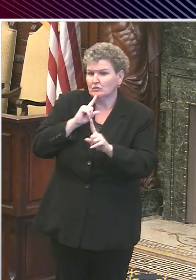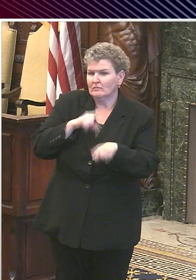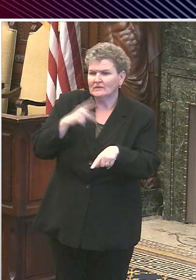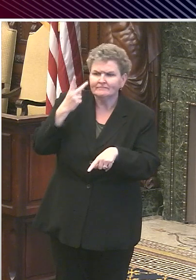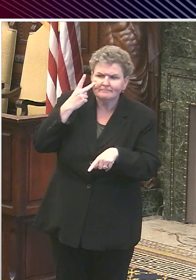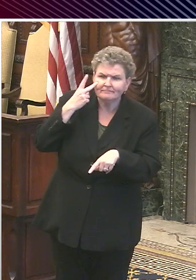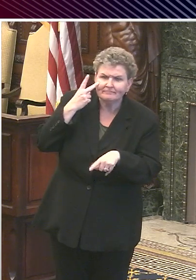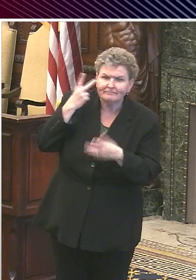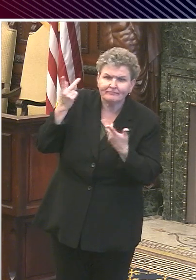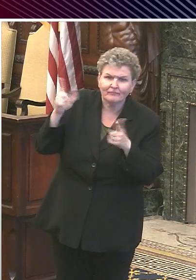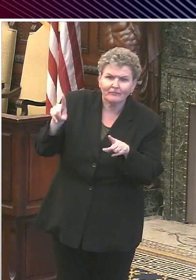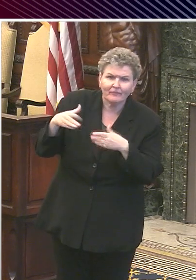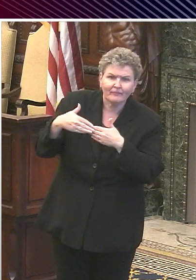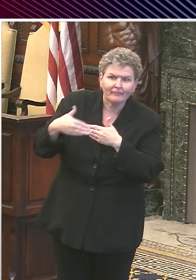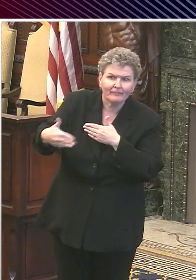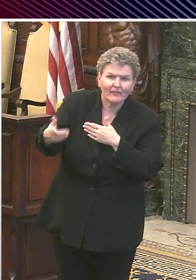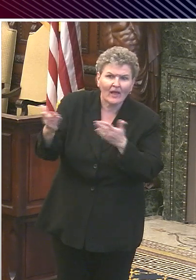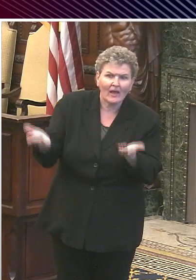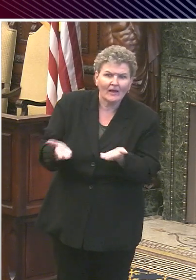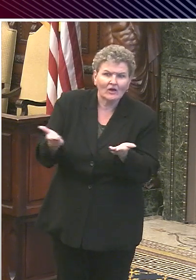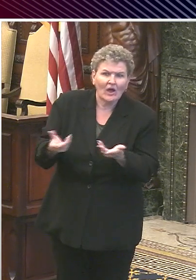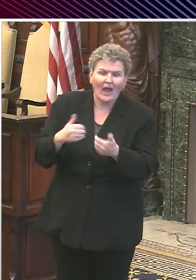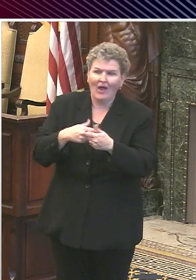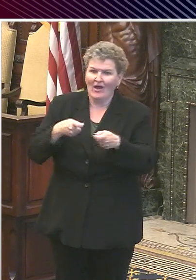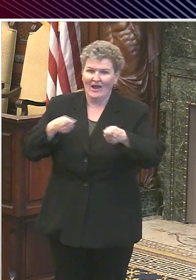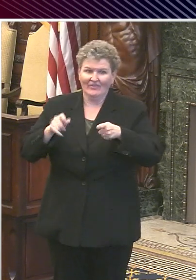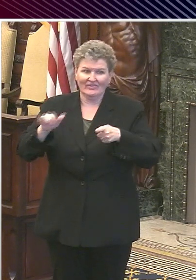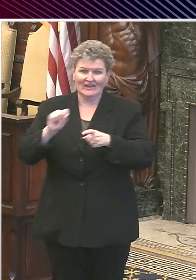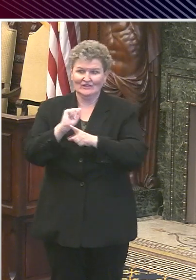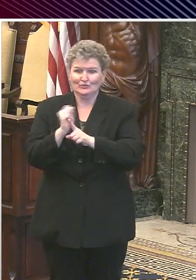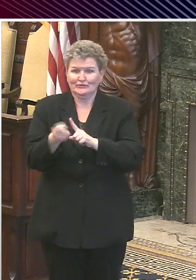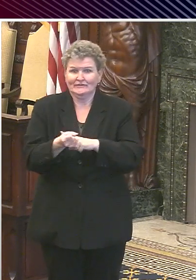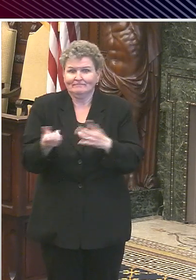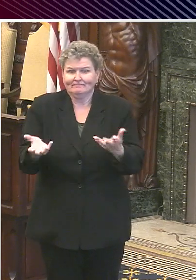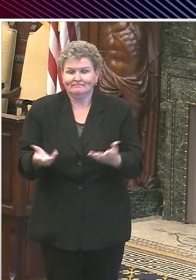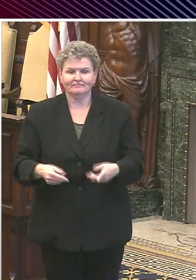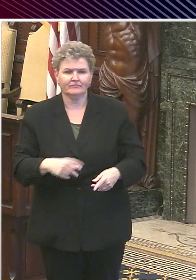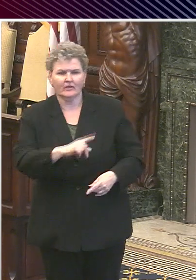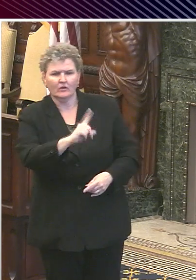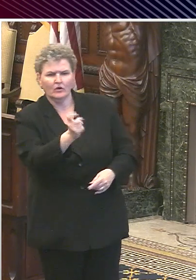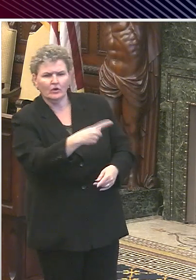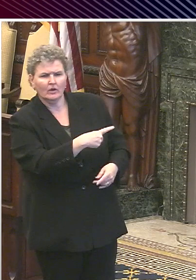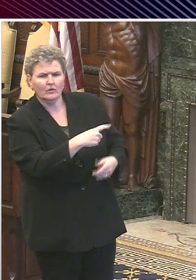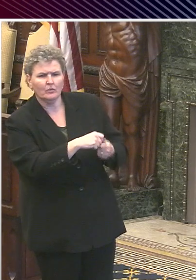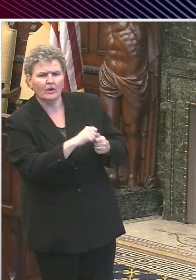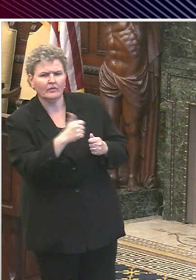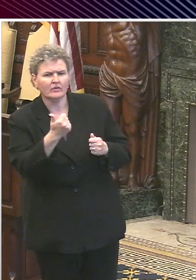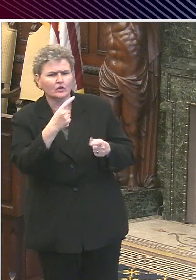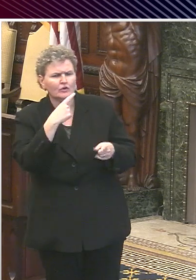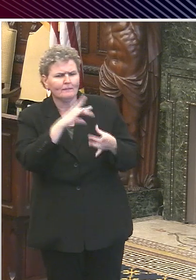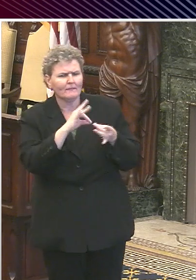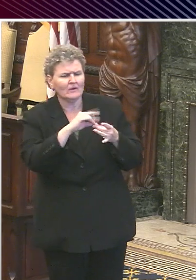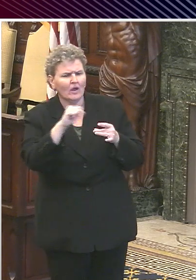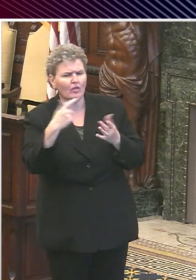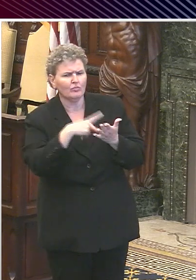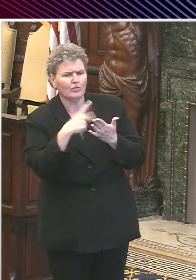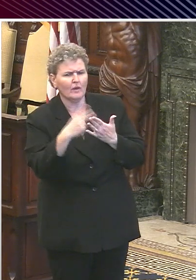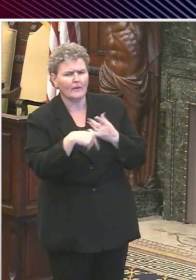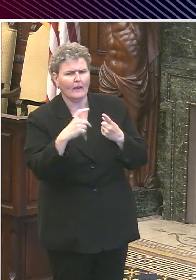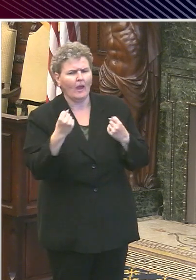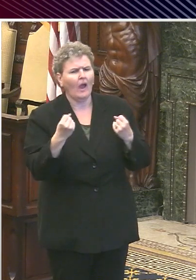formally from the courts as to how they're going to handle that. The diversion program in the city that you mentioned, how much time would